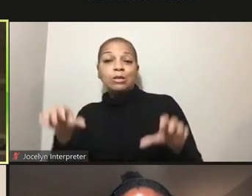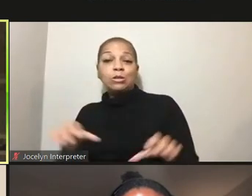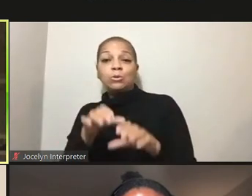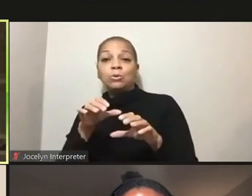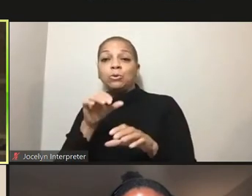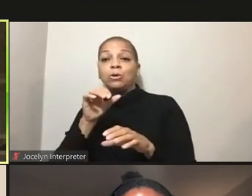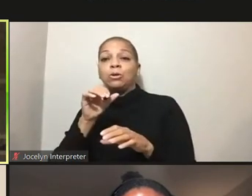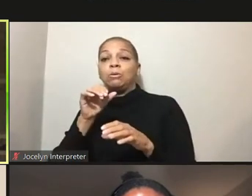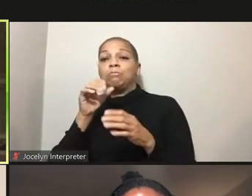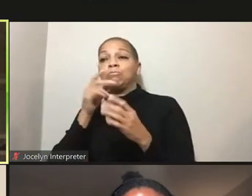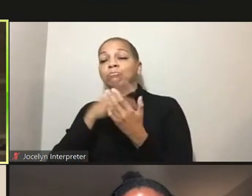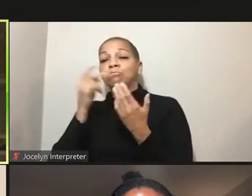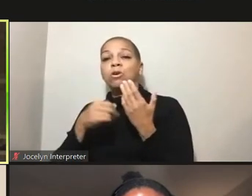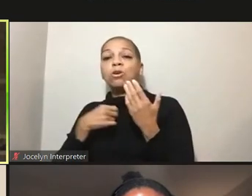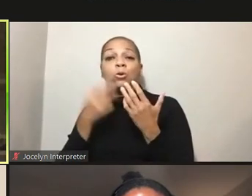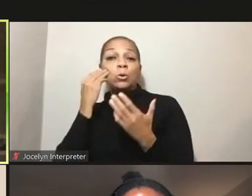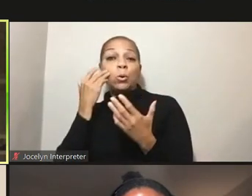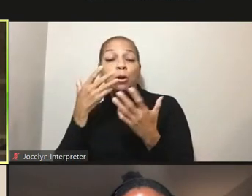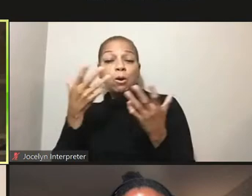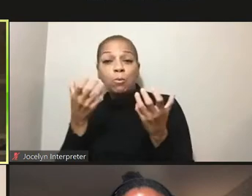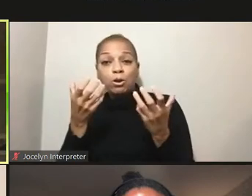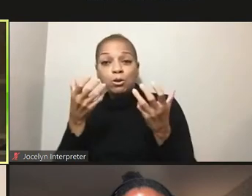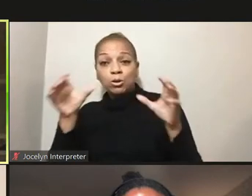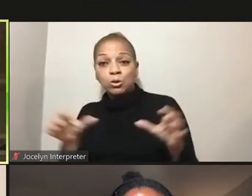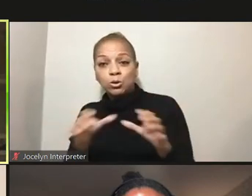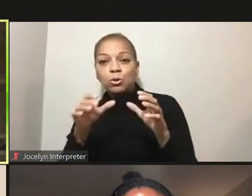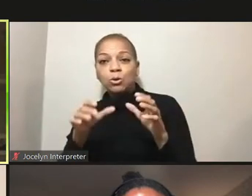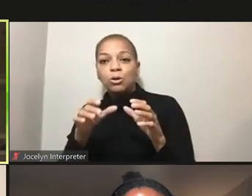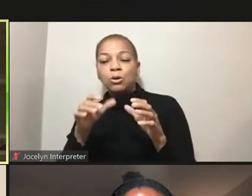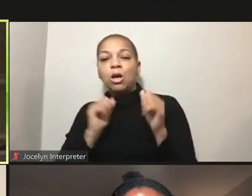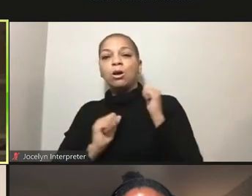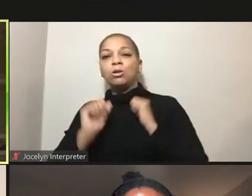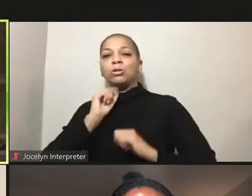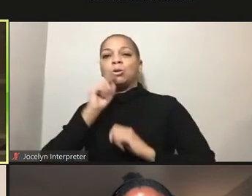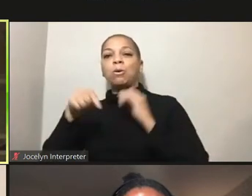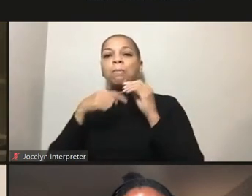would like to do? I would like to do a show about Betty Woodman.